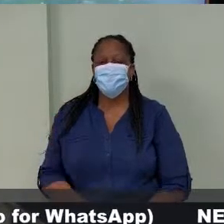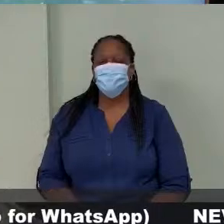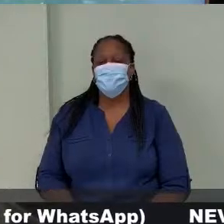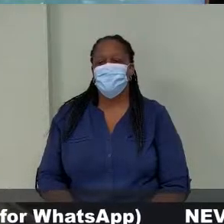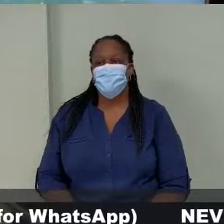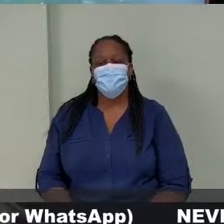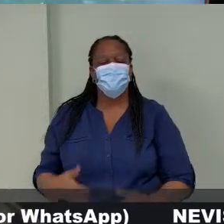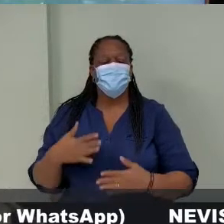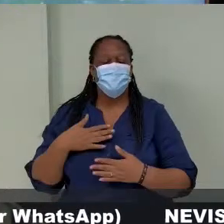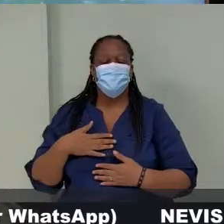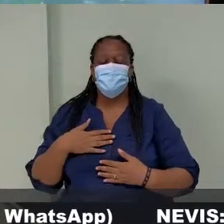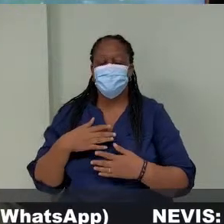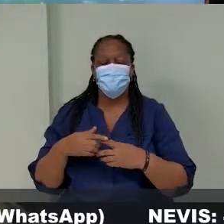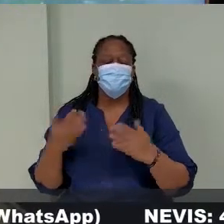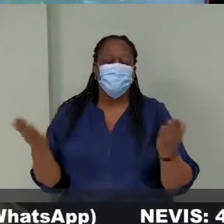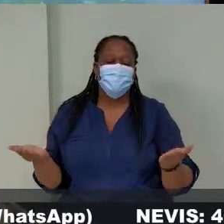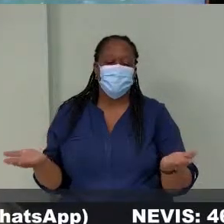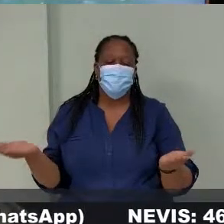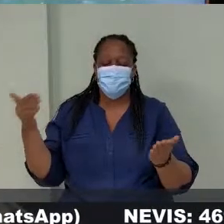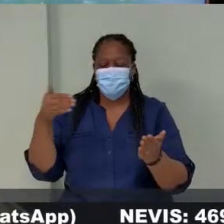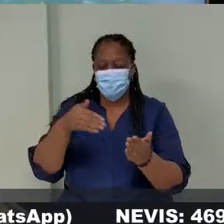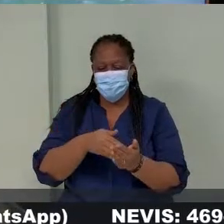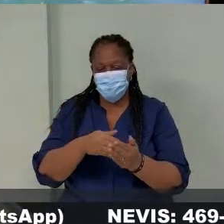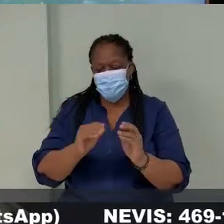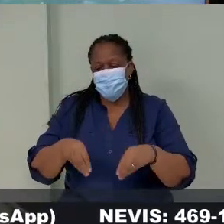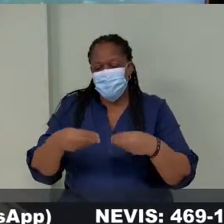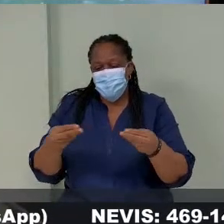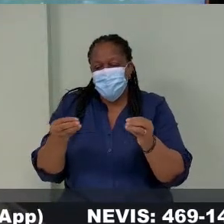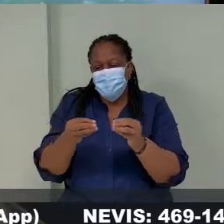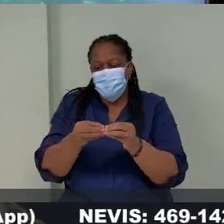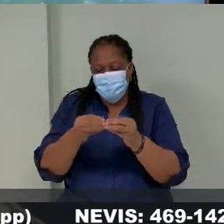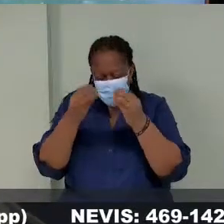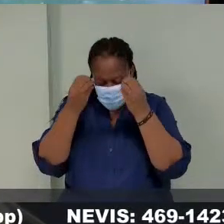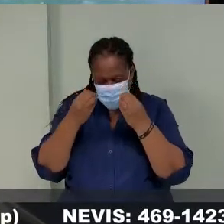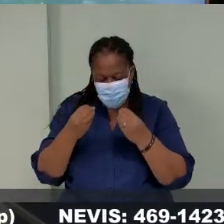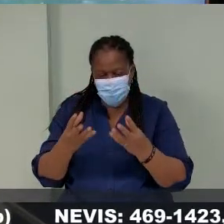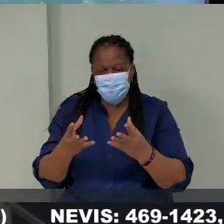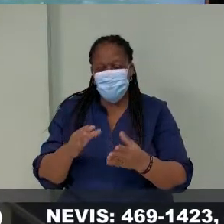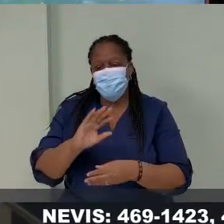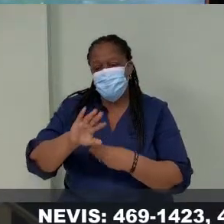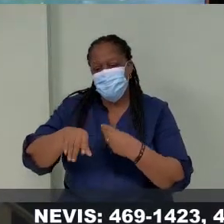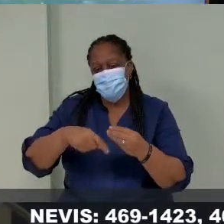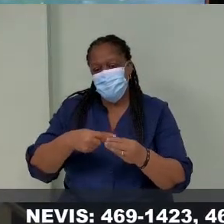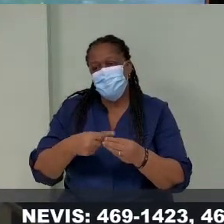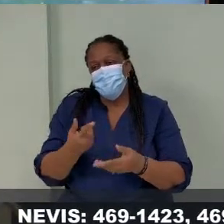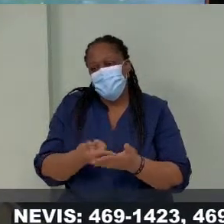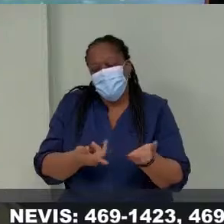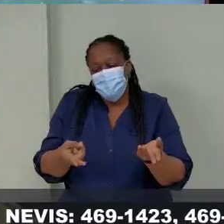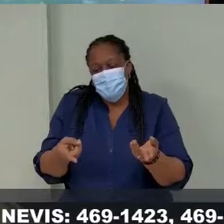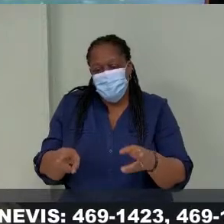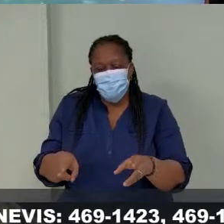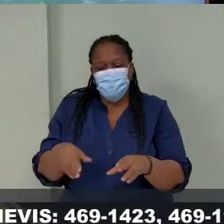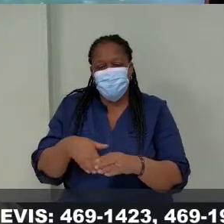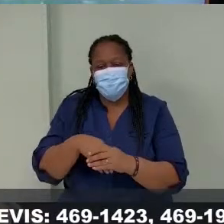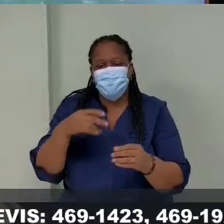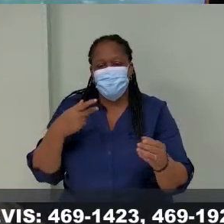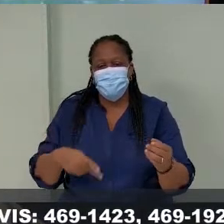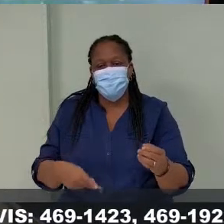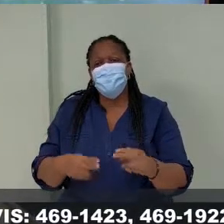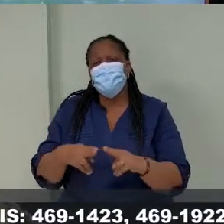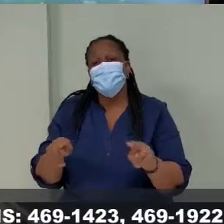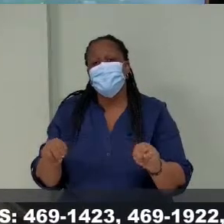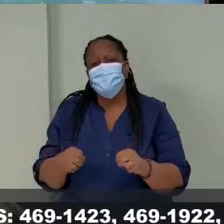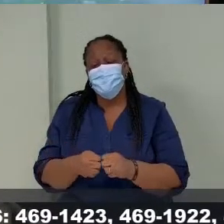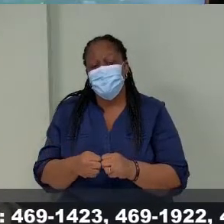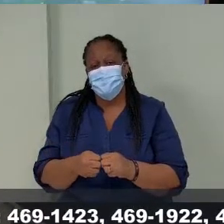are pleased to be here again to update you on what is happening in the Federation of St. Kitts and